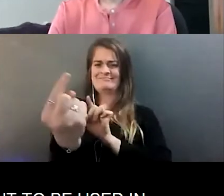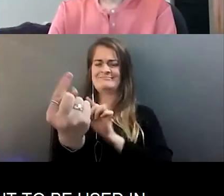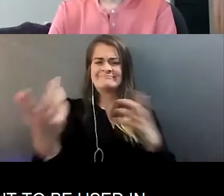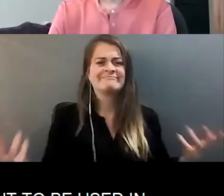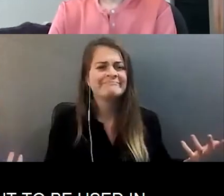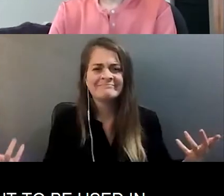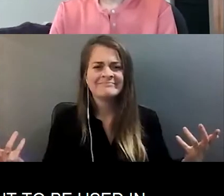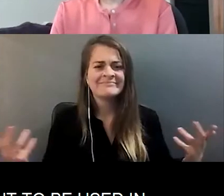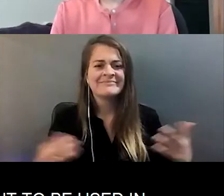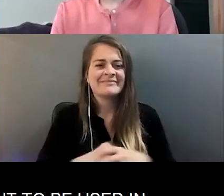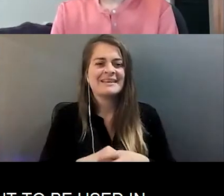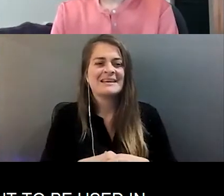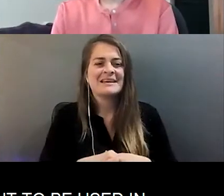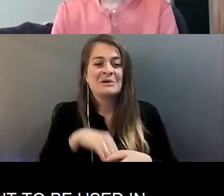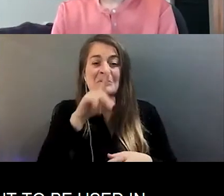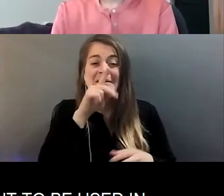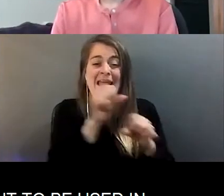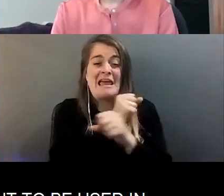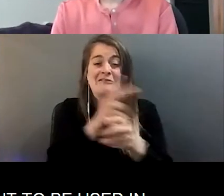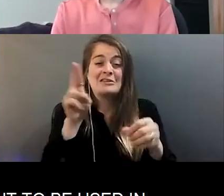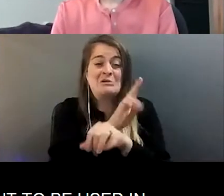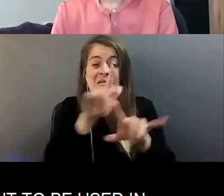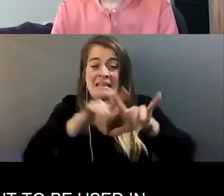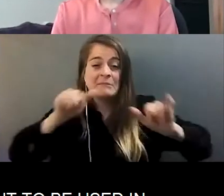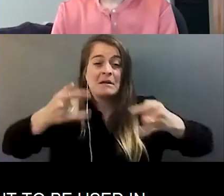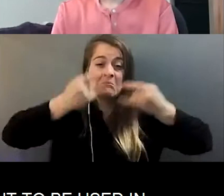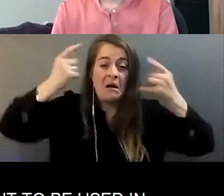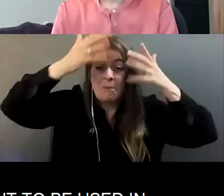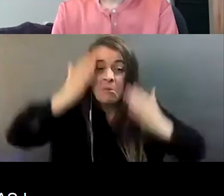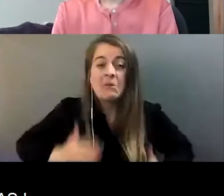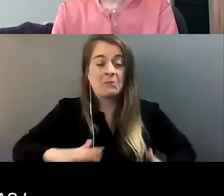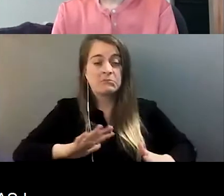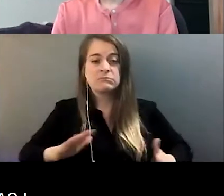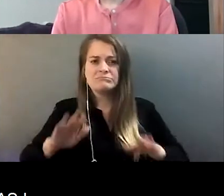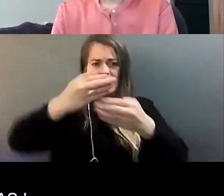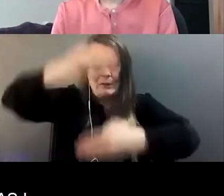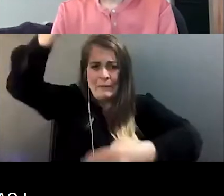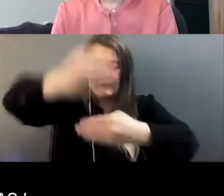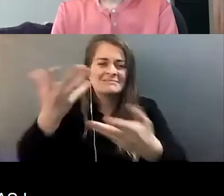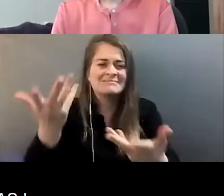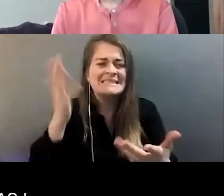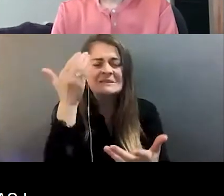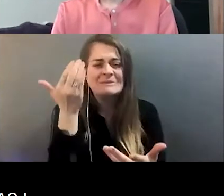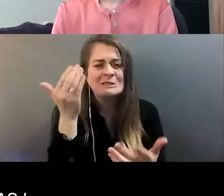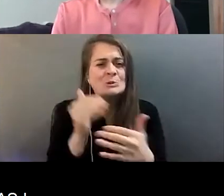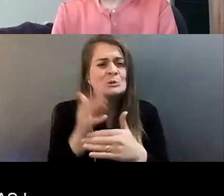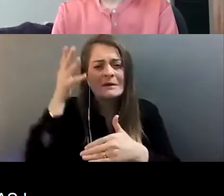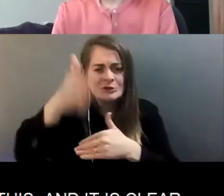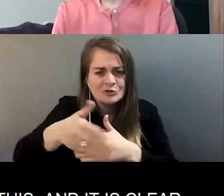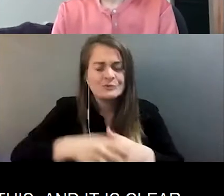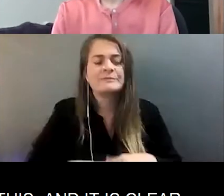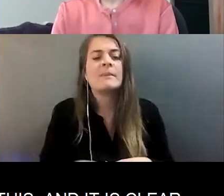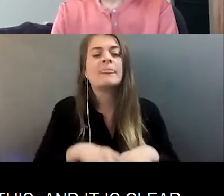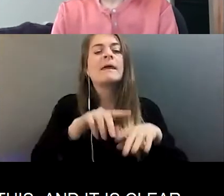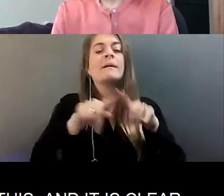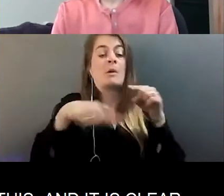they're not all meant to be used in combination. I think that, as I say, when we are on the other